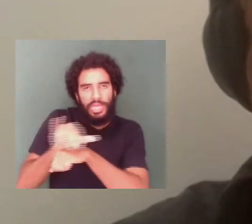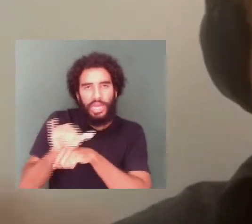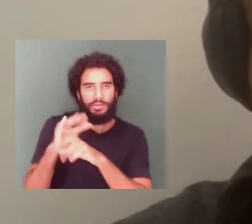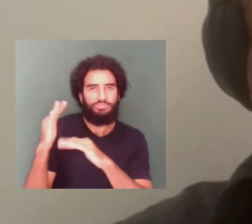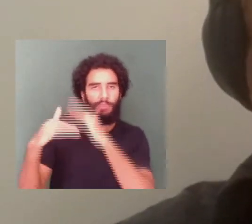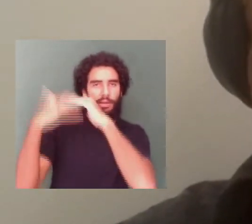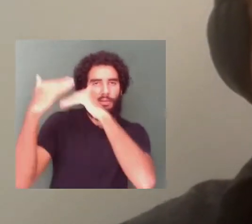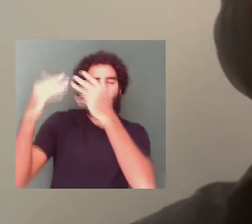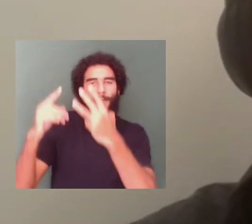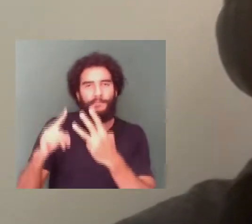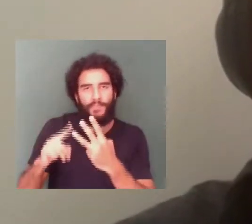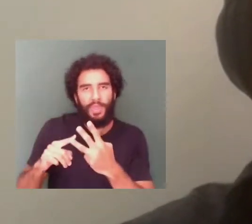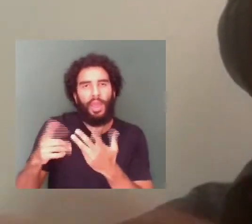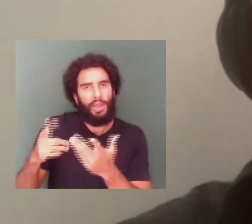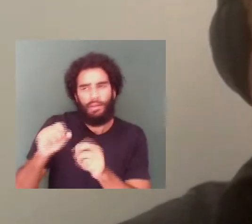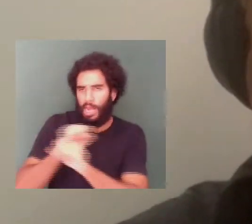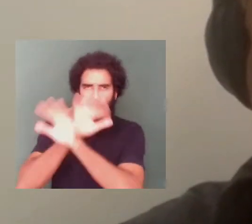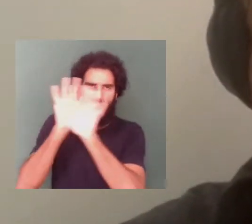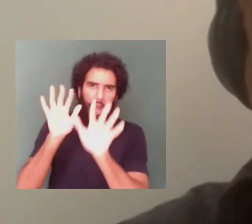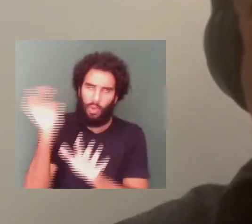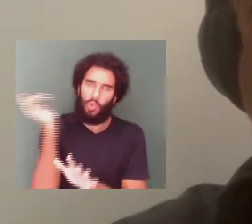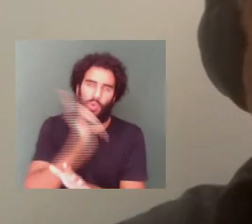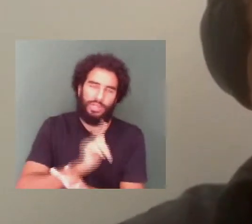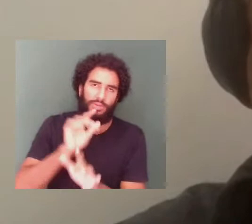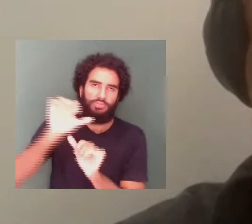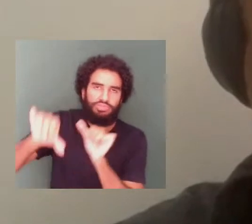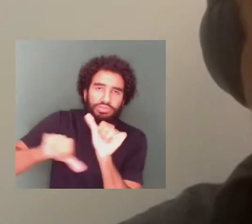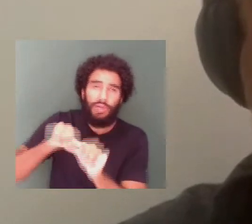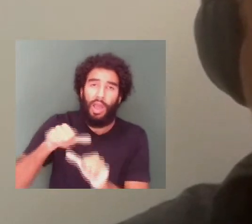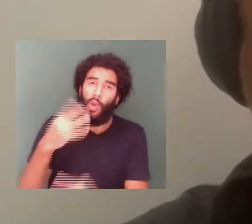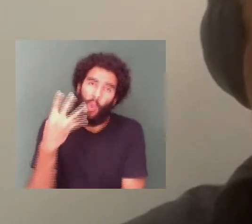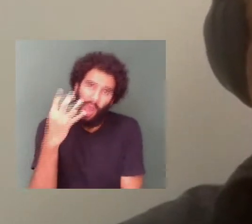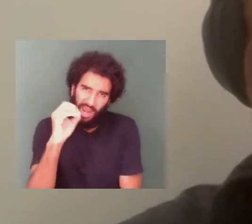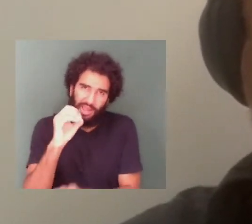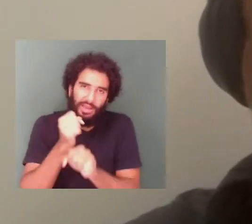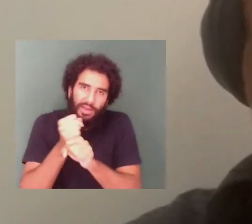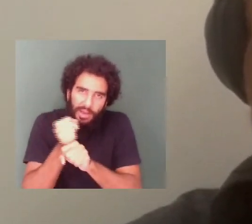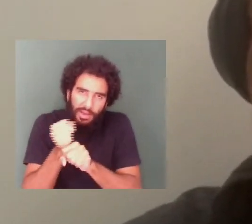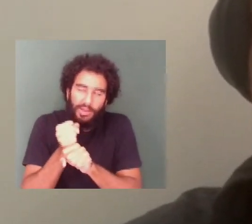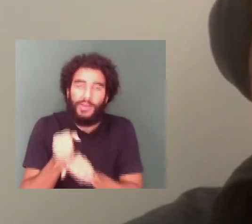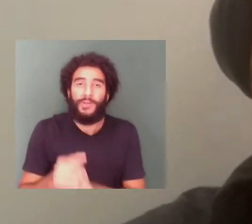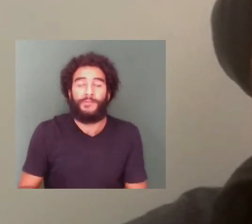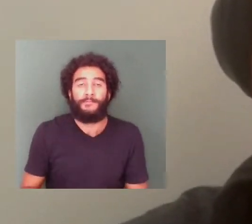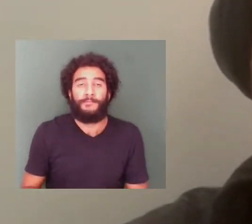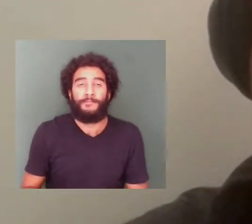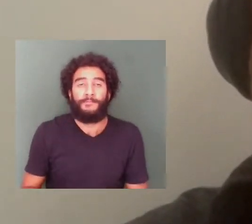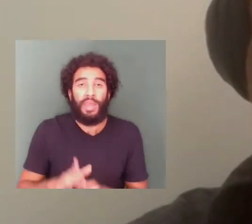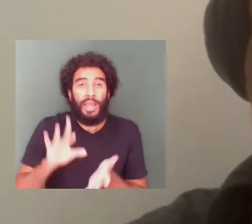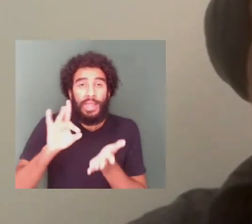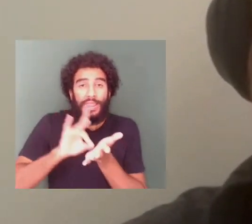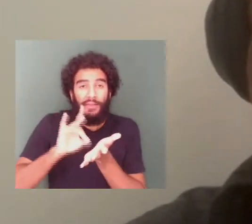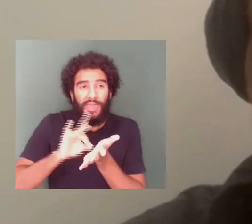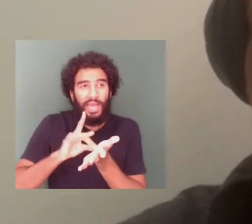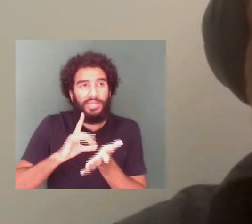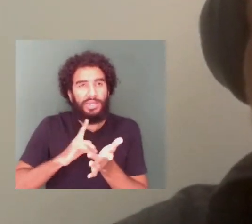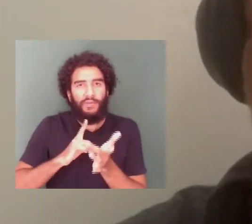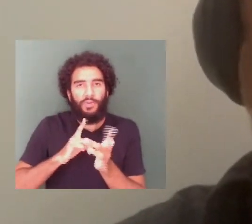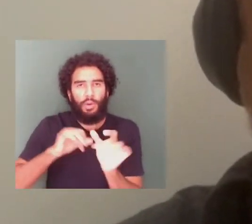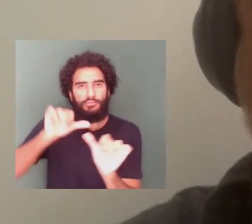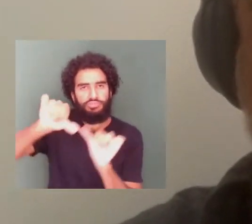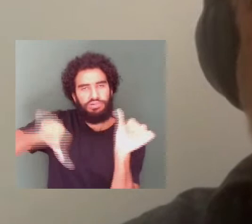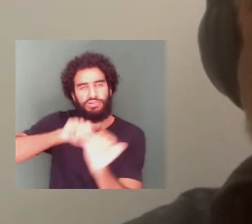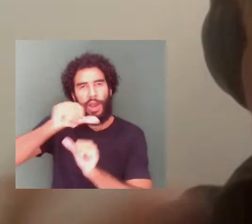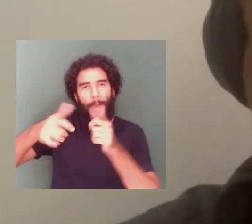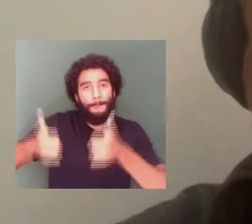new strategies by companies, and how the market is changing and